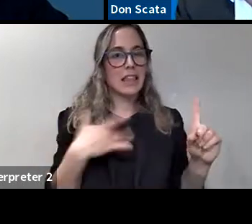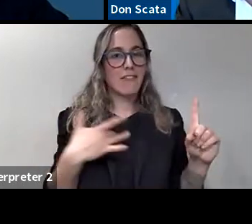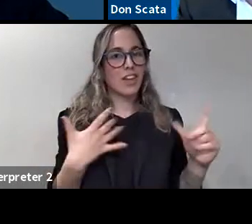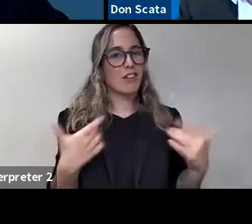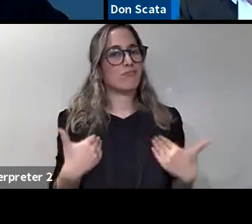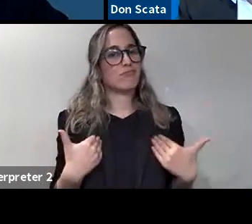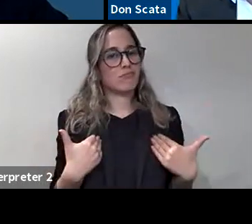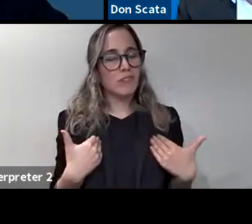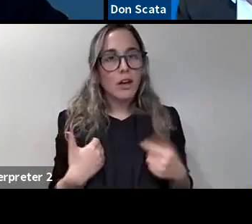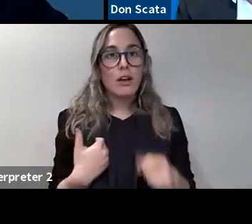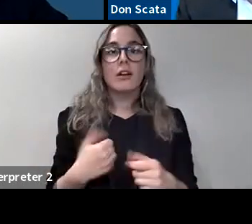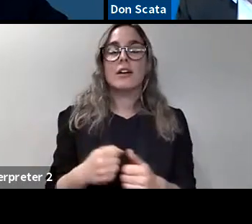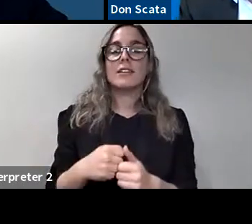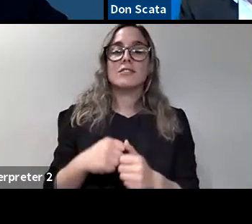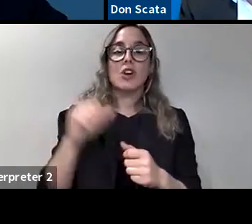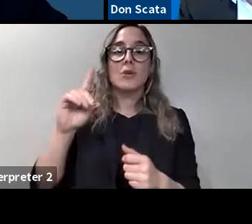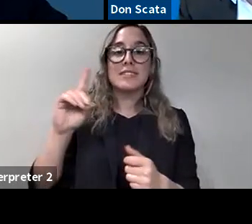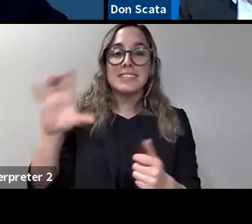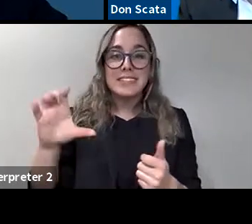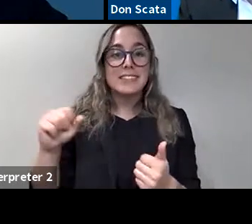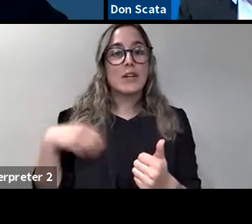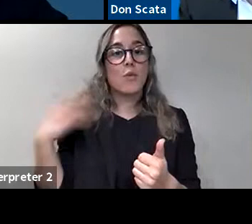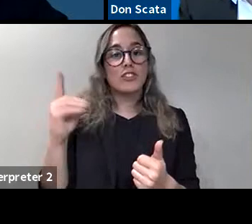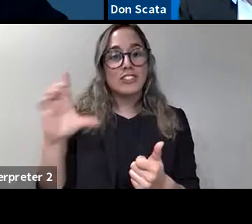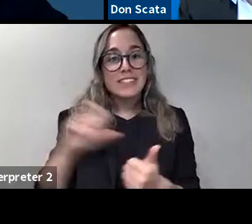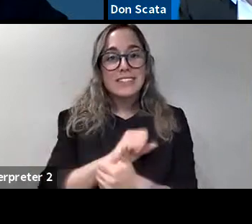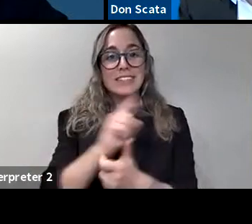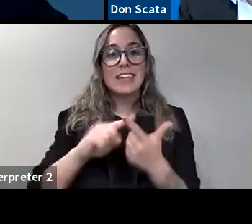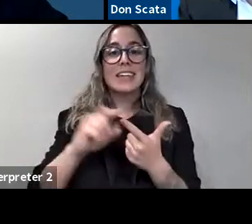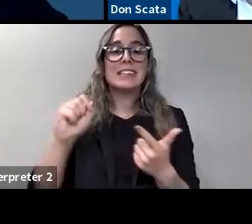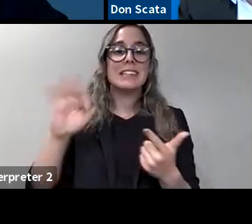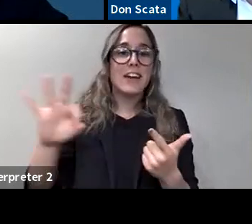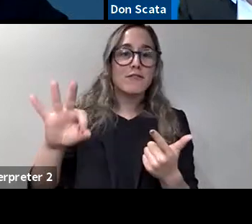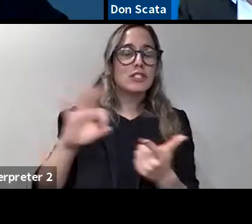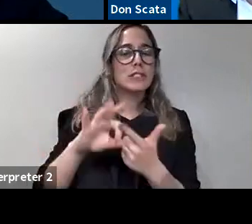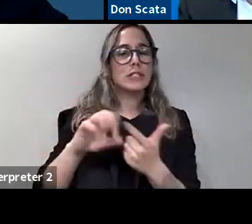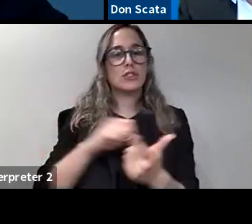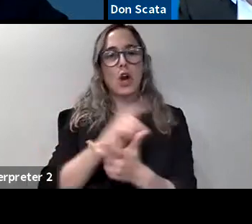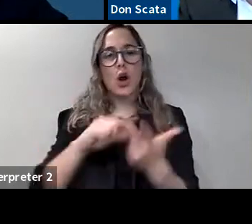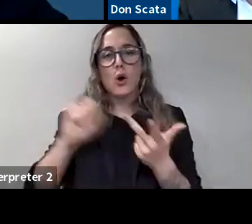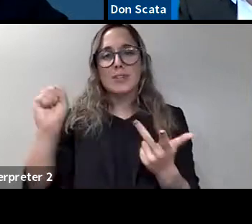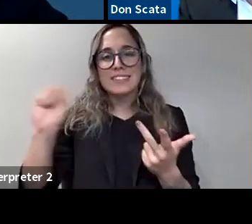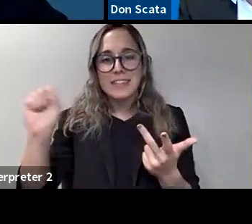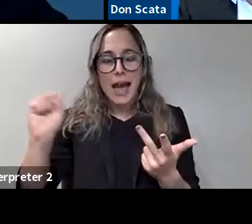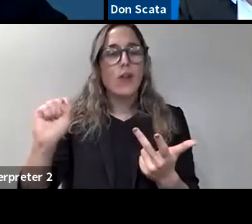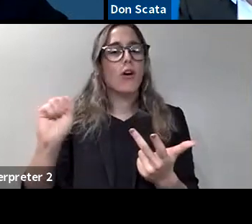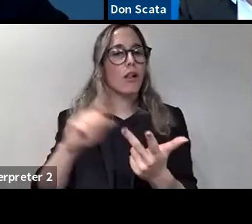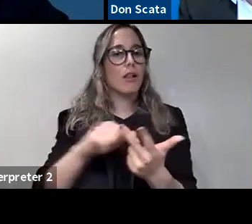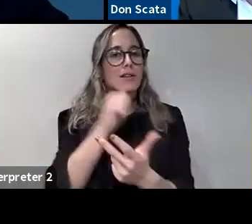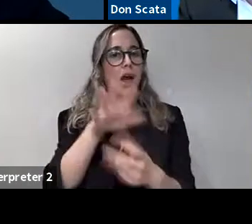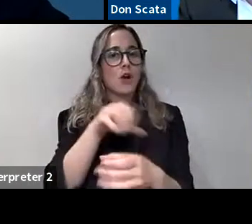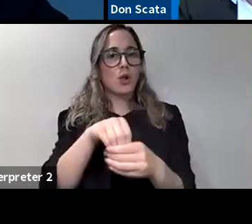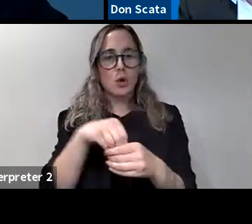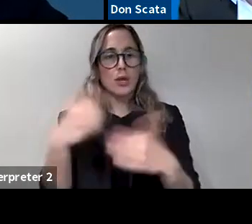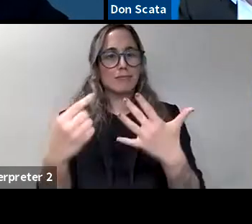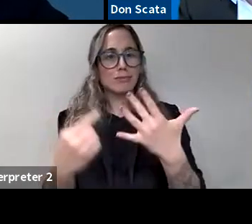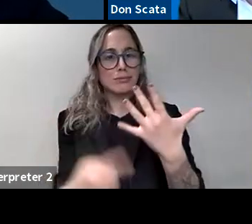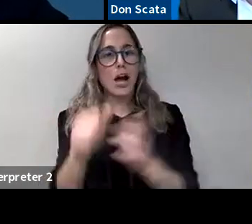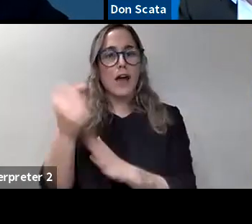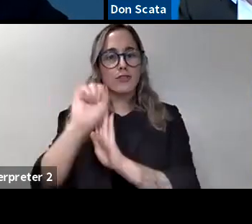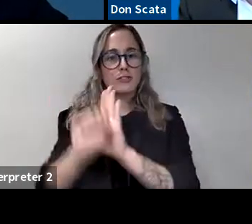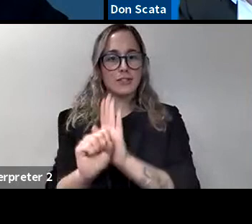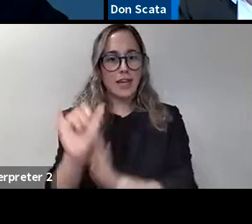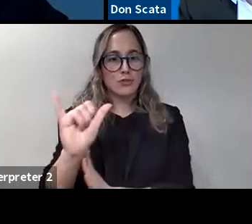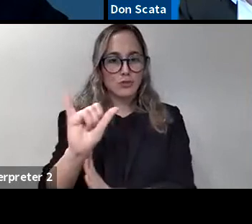Phoenix, San Francisco, DC metro area, and Seattle are not included in the list and have experienced noise